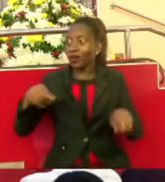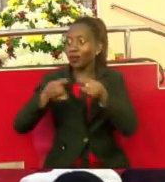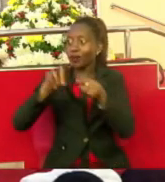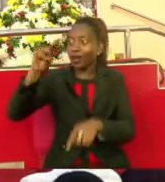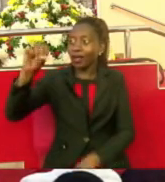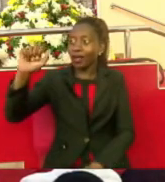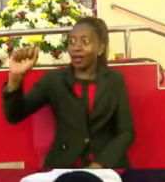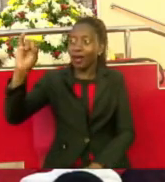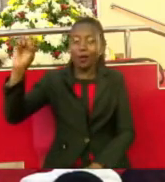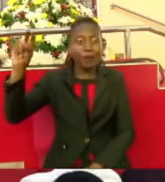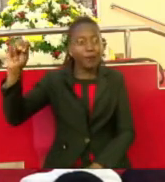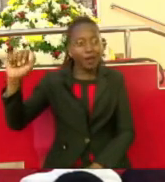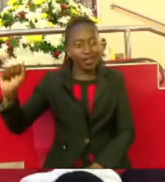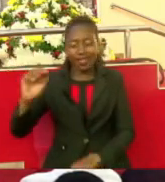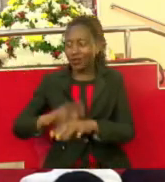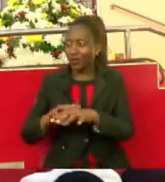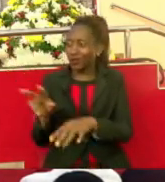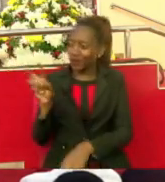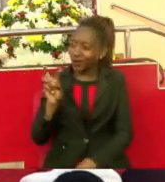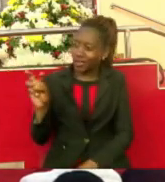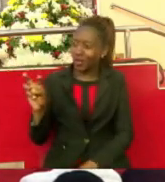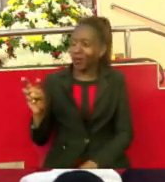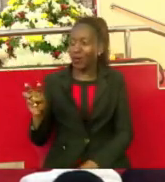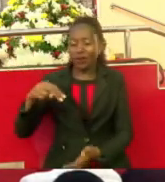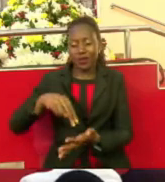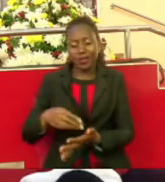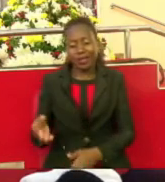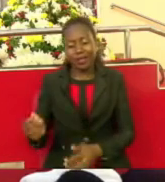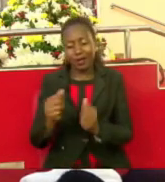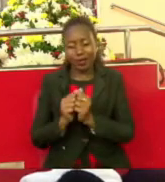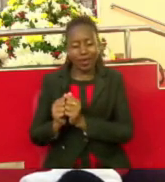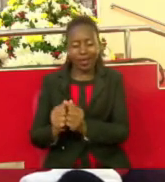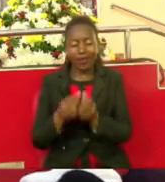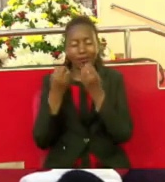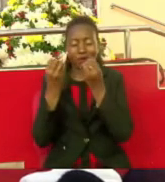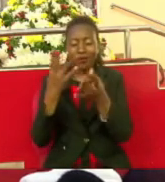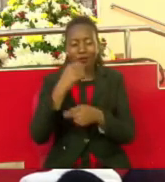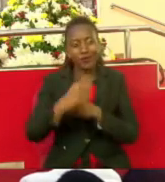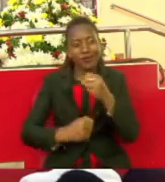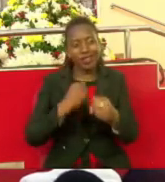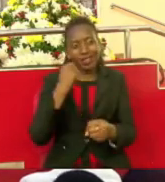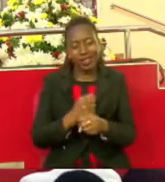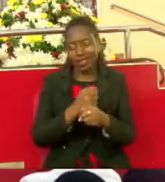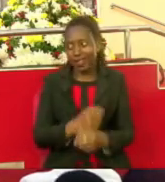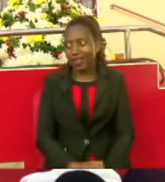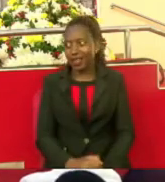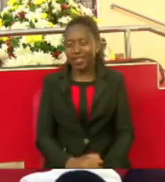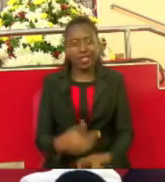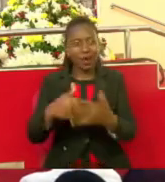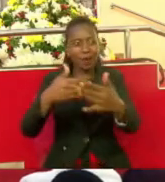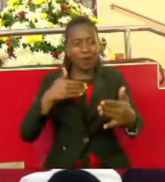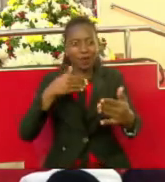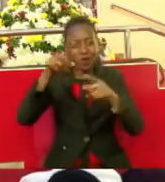Nice to see my brother here. We served together for many years before he went to the other side, the U.S.